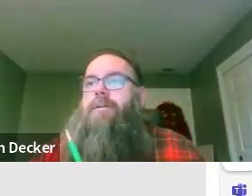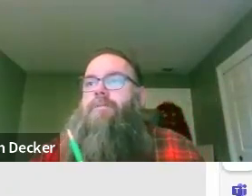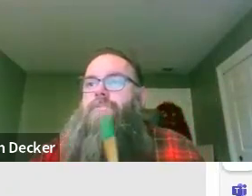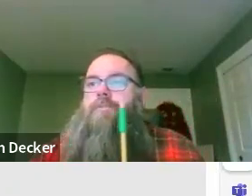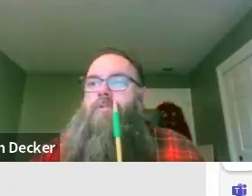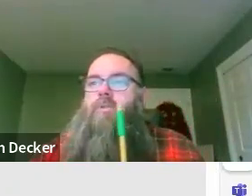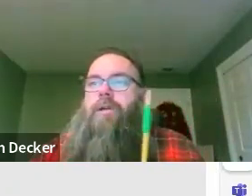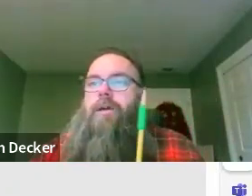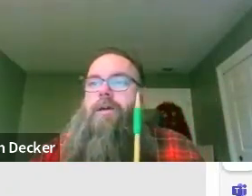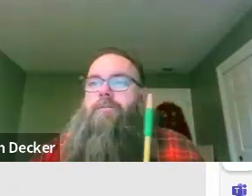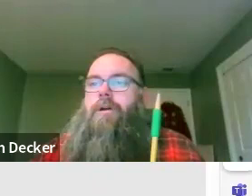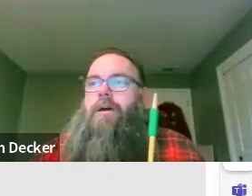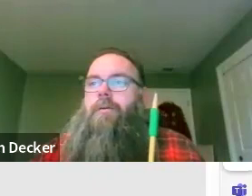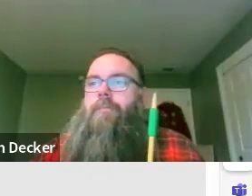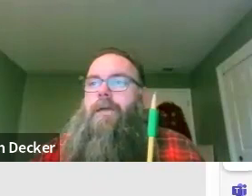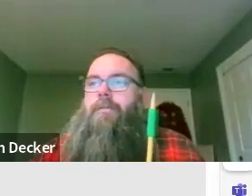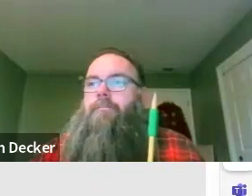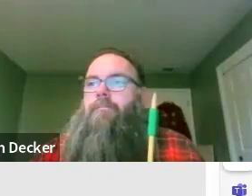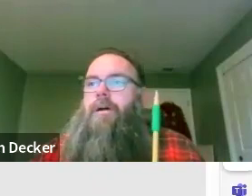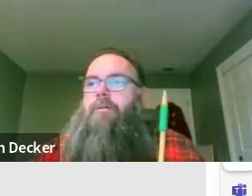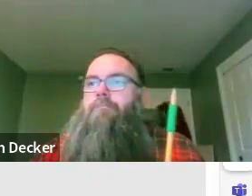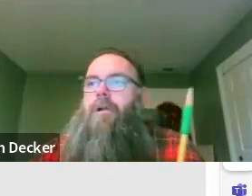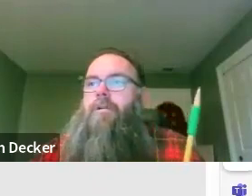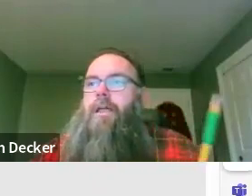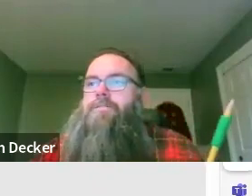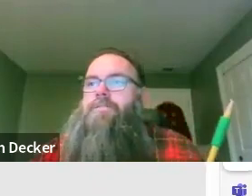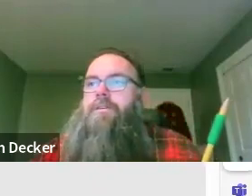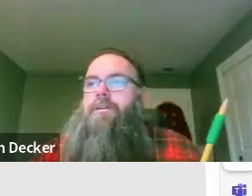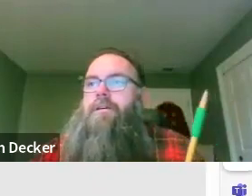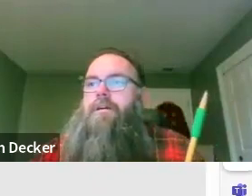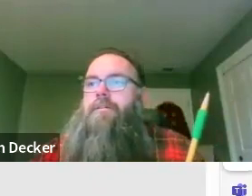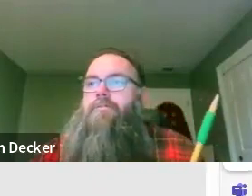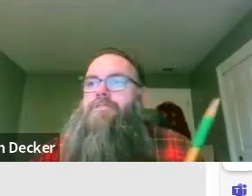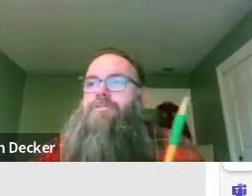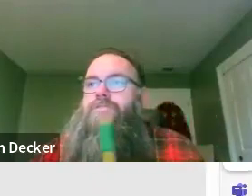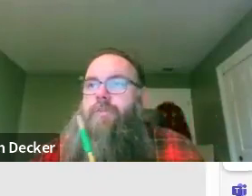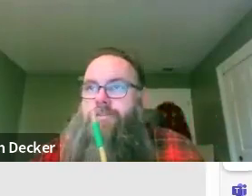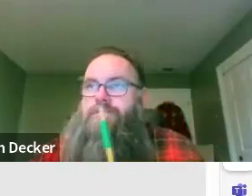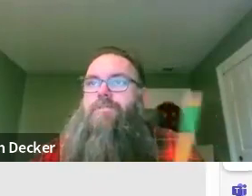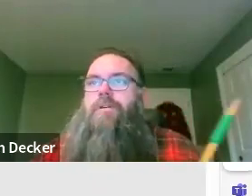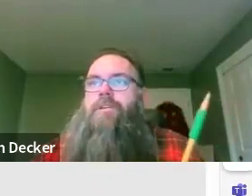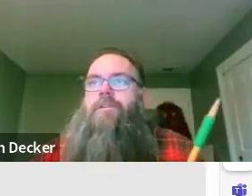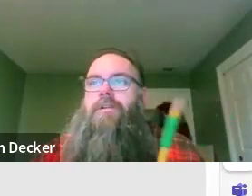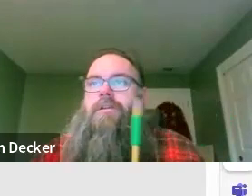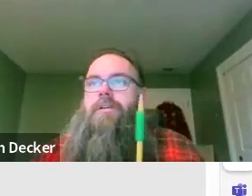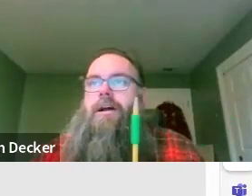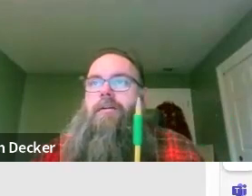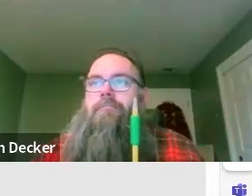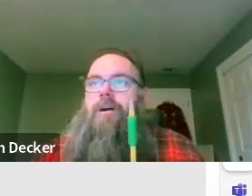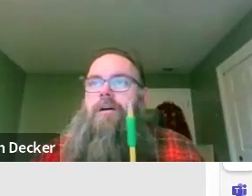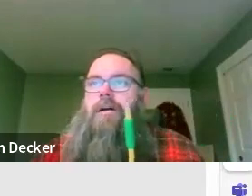providers, Gloria and Mark Klaus, the regional center directors are on